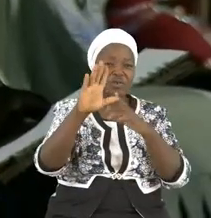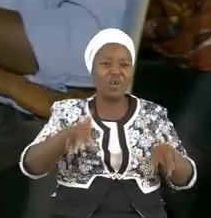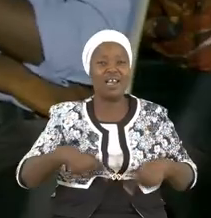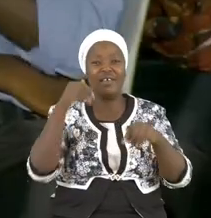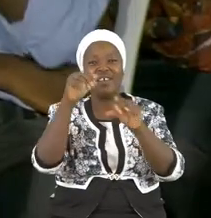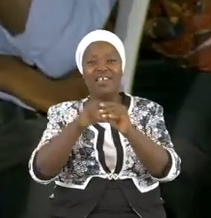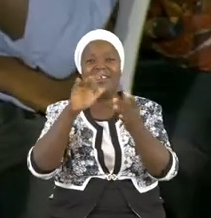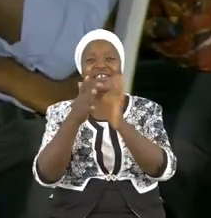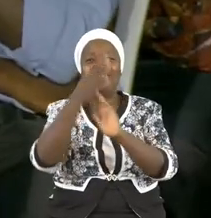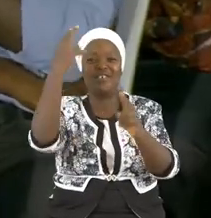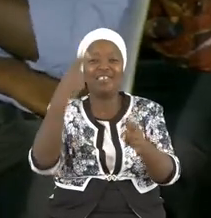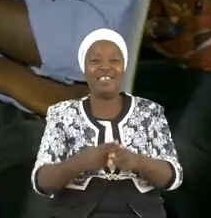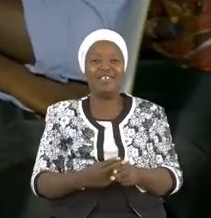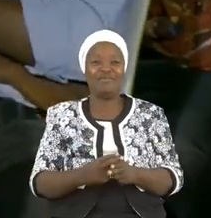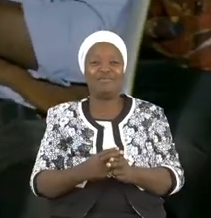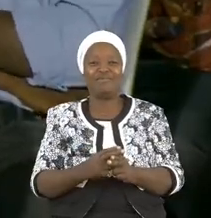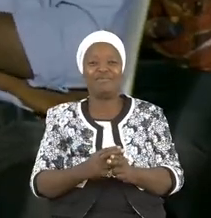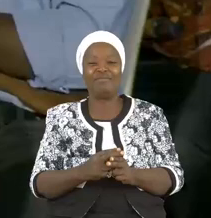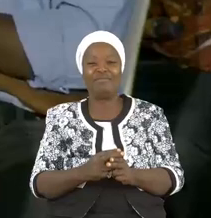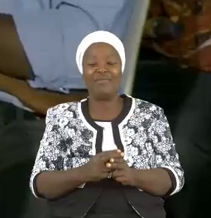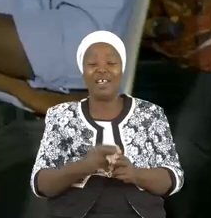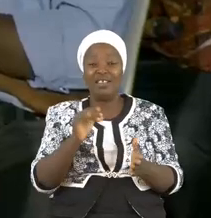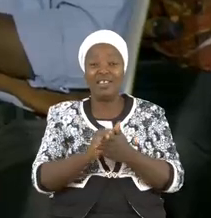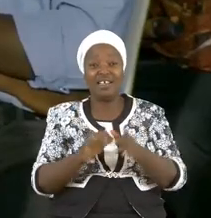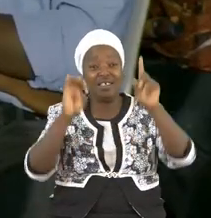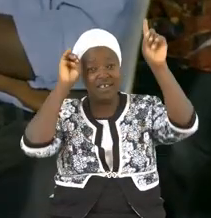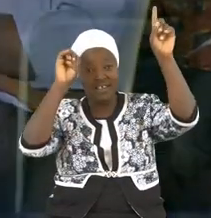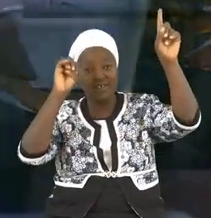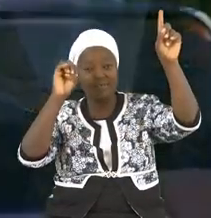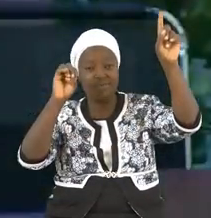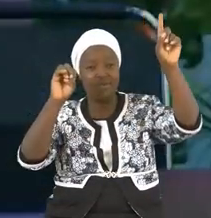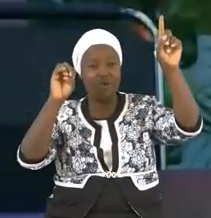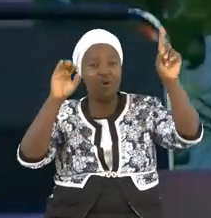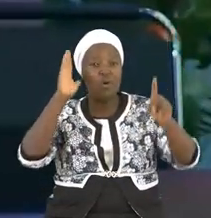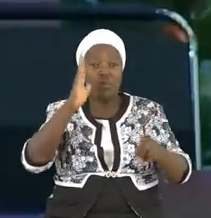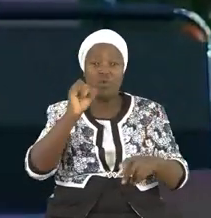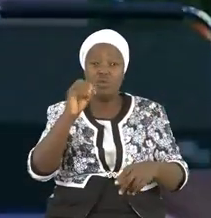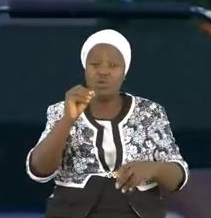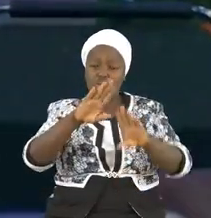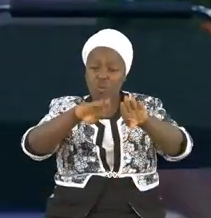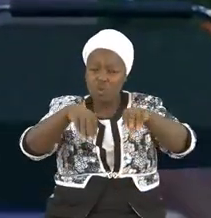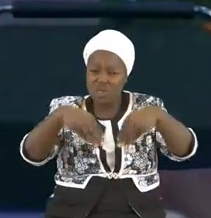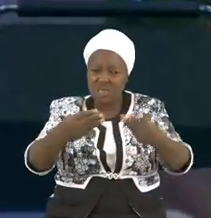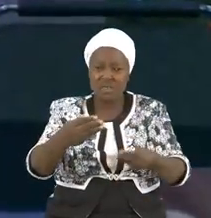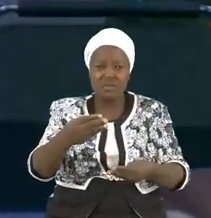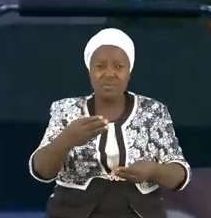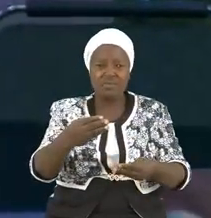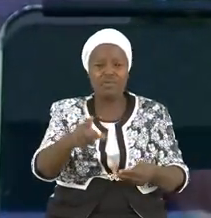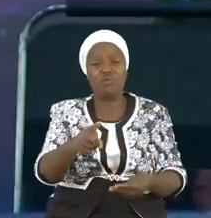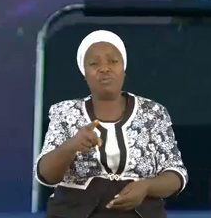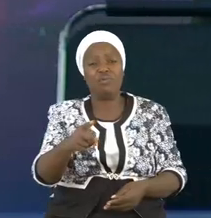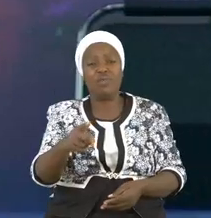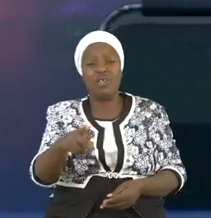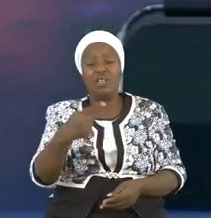Jesus' name. Amen. That He will so grant you, He'll still give you the grace,